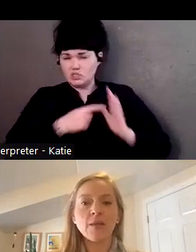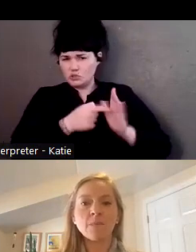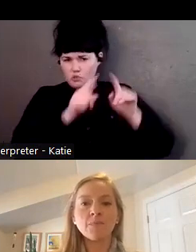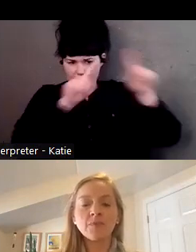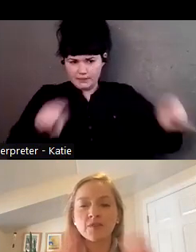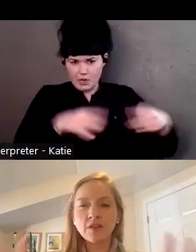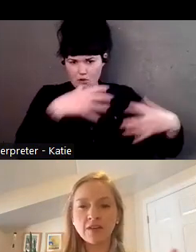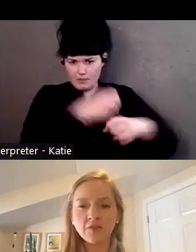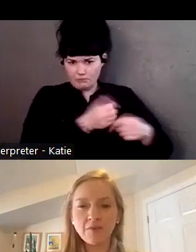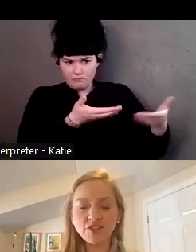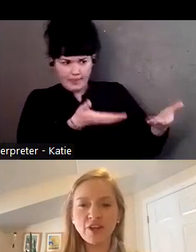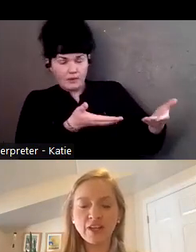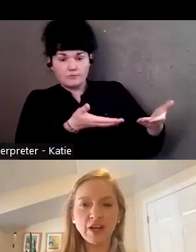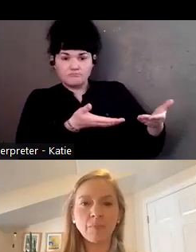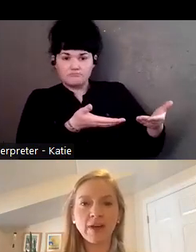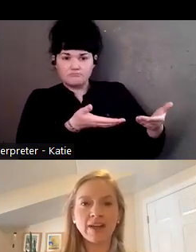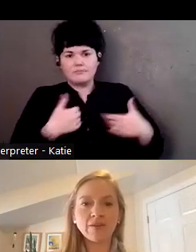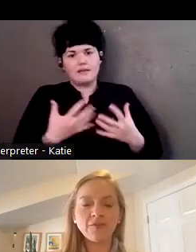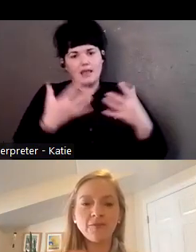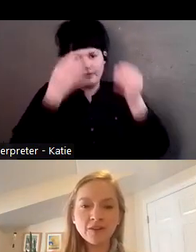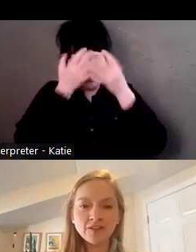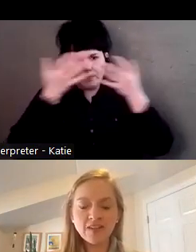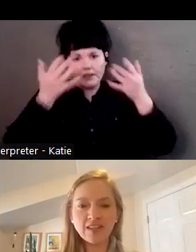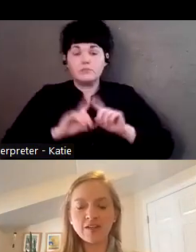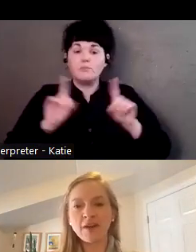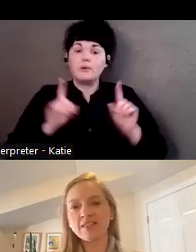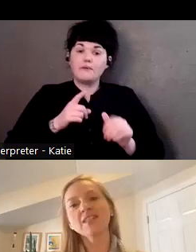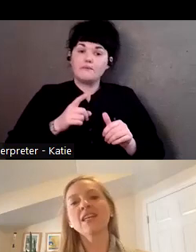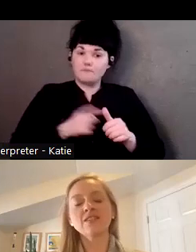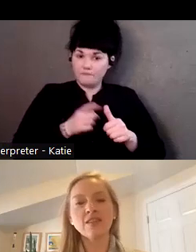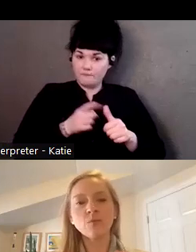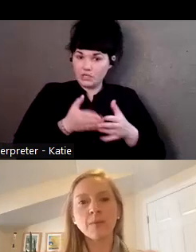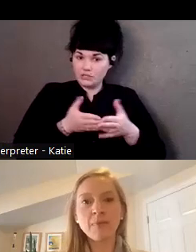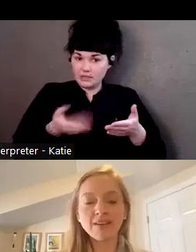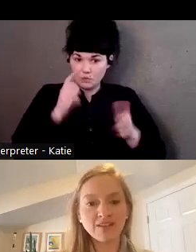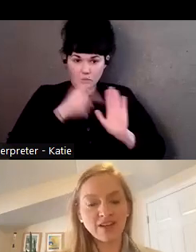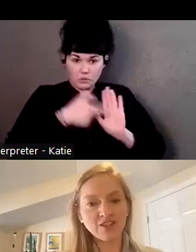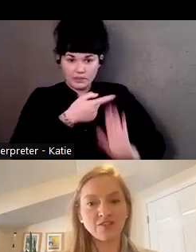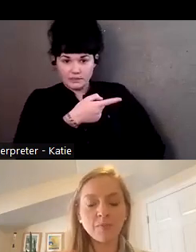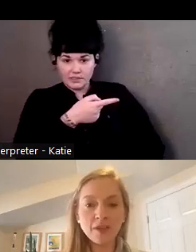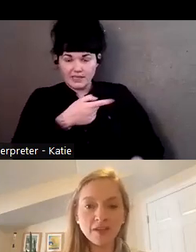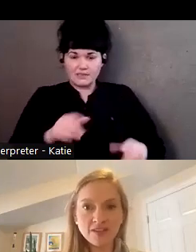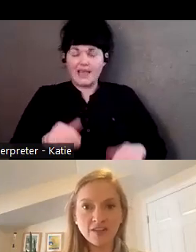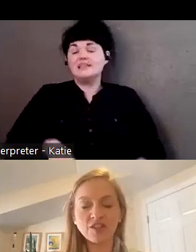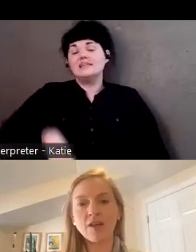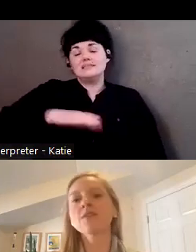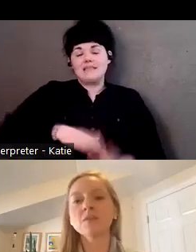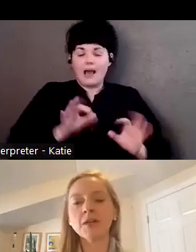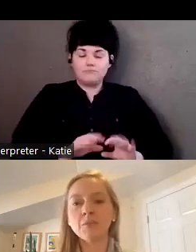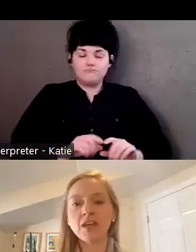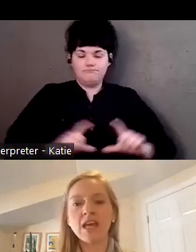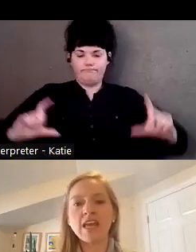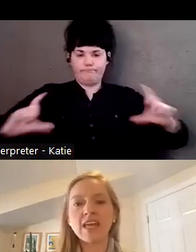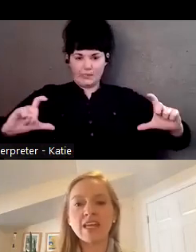And there's a lot of information on here, but the first thing that you might see is the biggest section. So the biggest section of